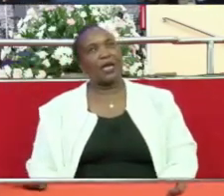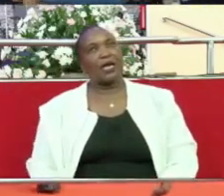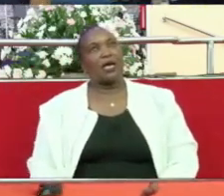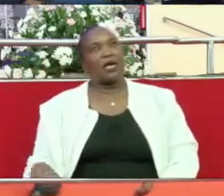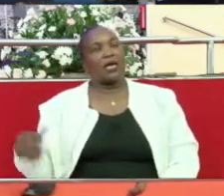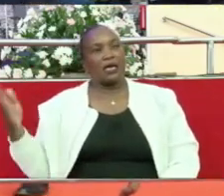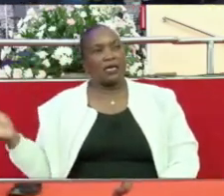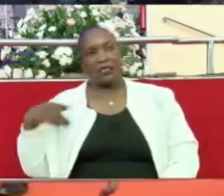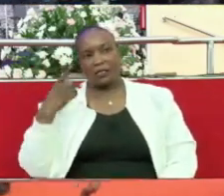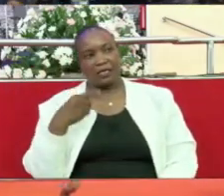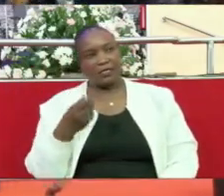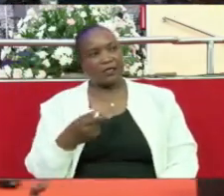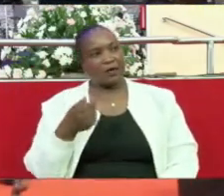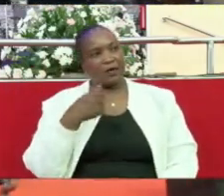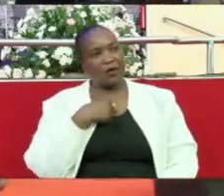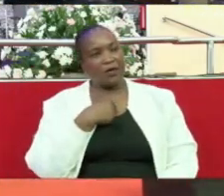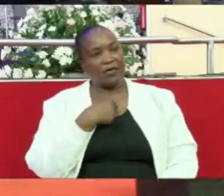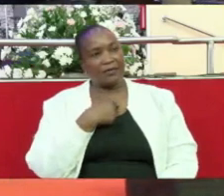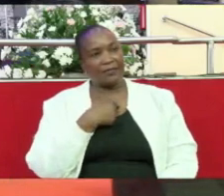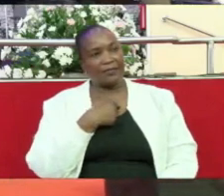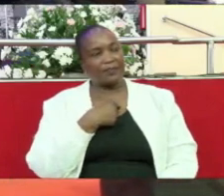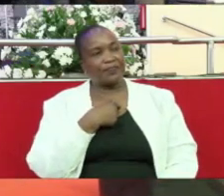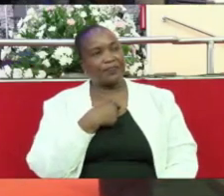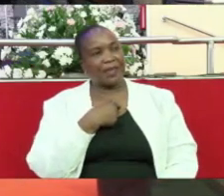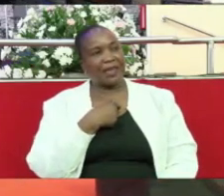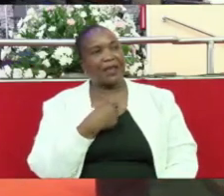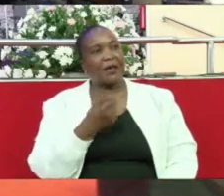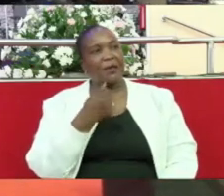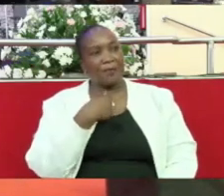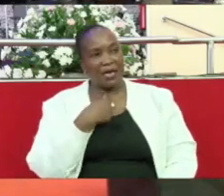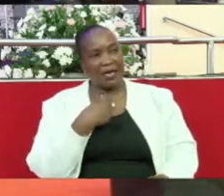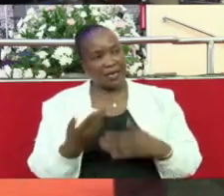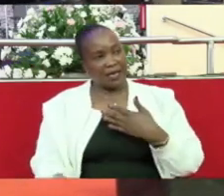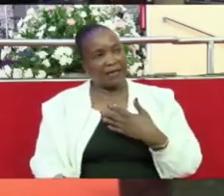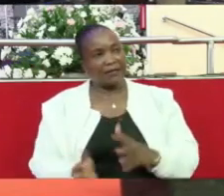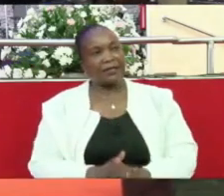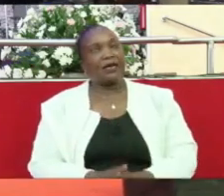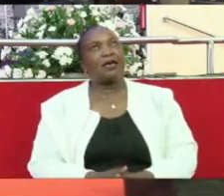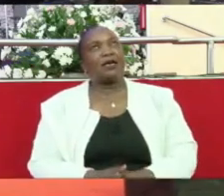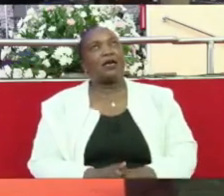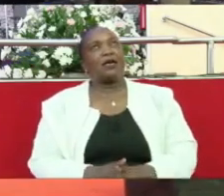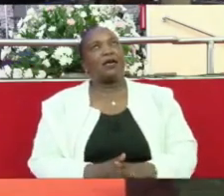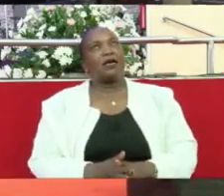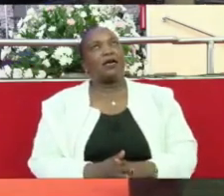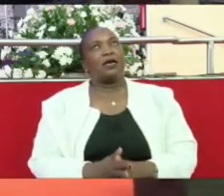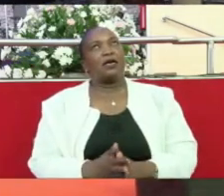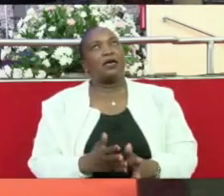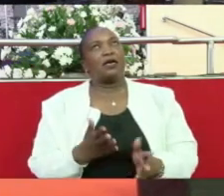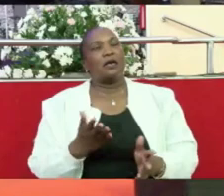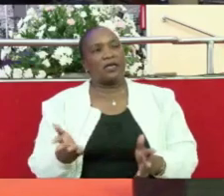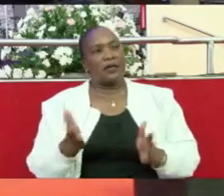will. And I took some days and prayed. And in the course of praying, God started showing